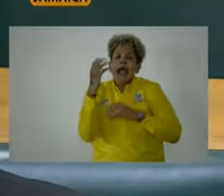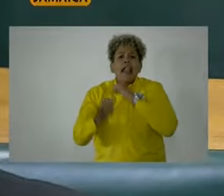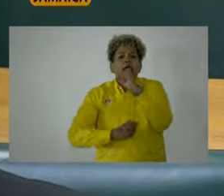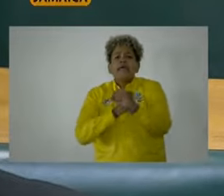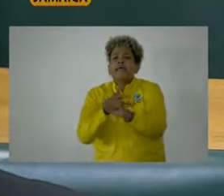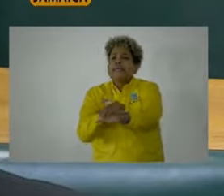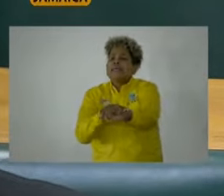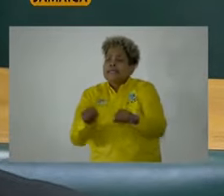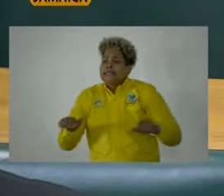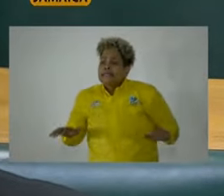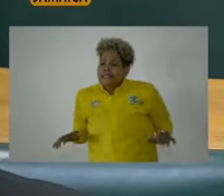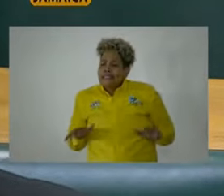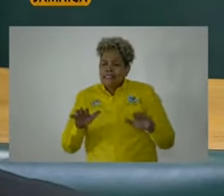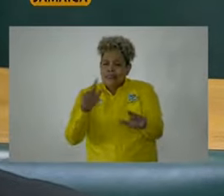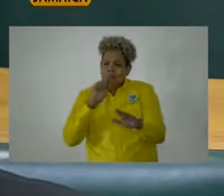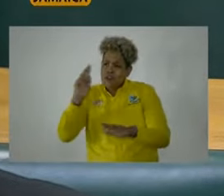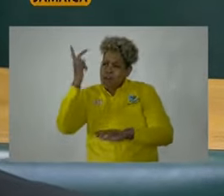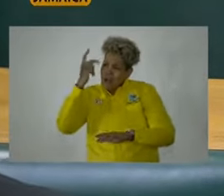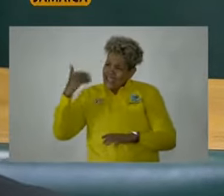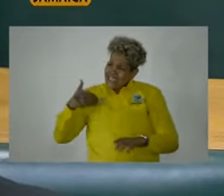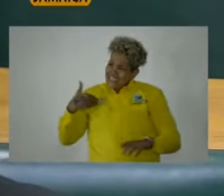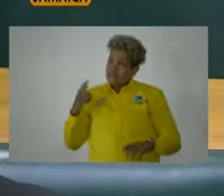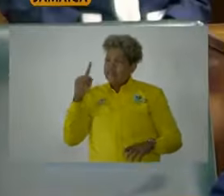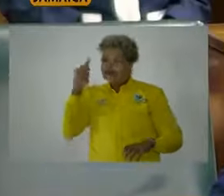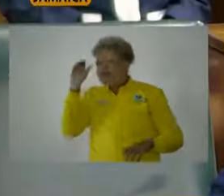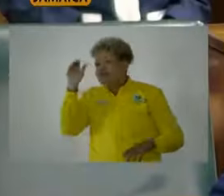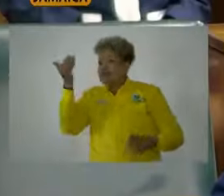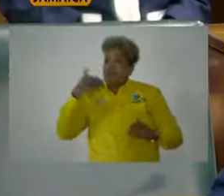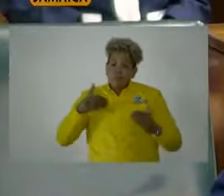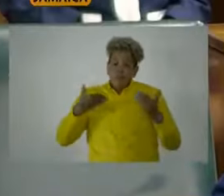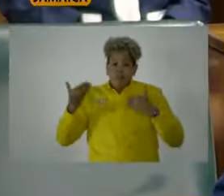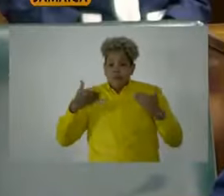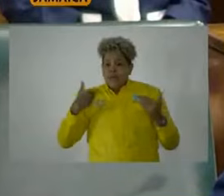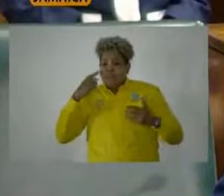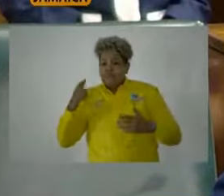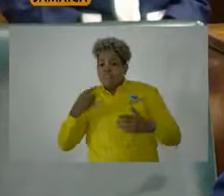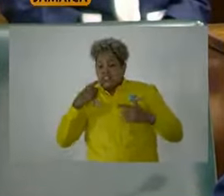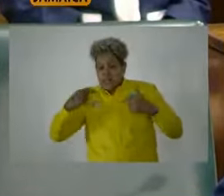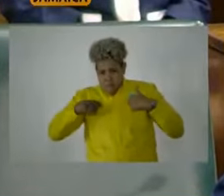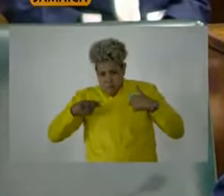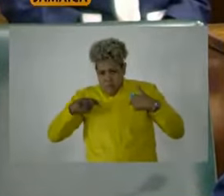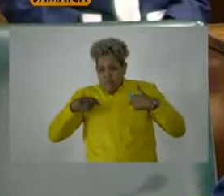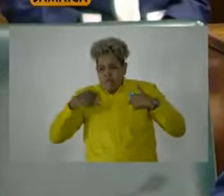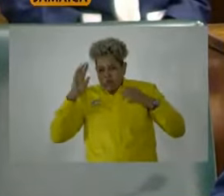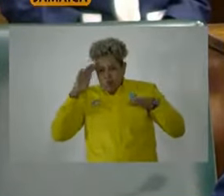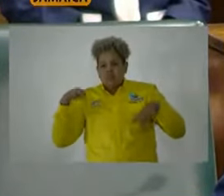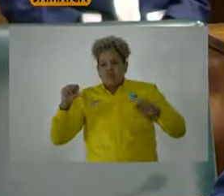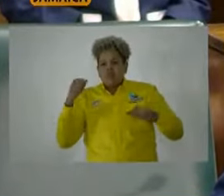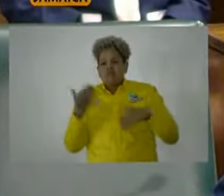of hard-earned political capital and laid it on the line.